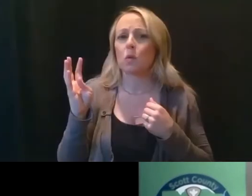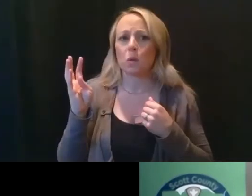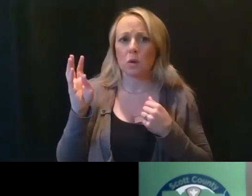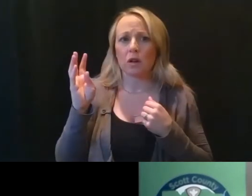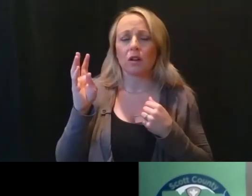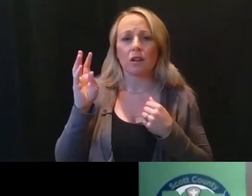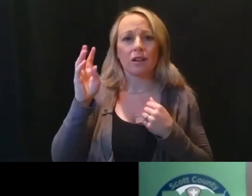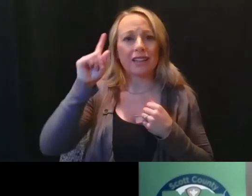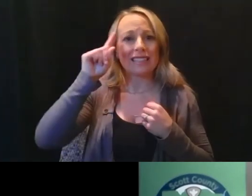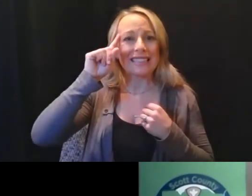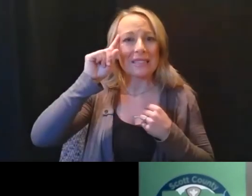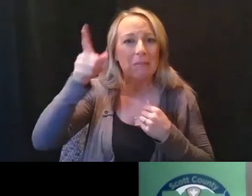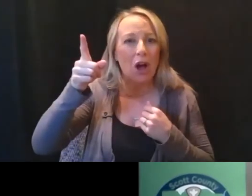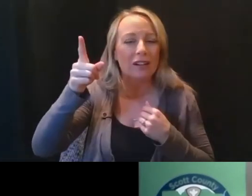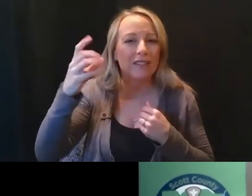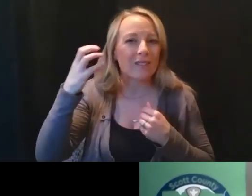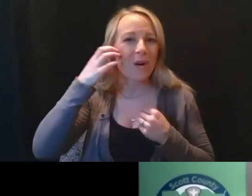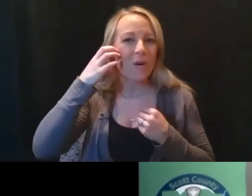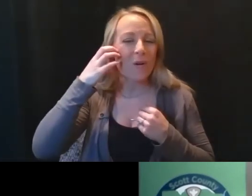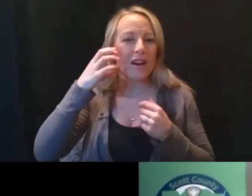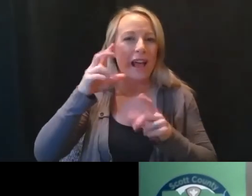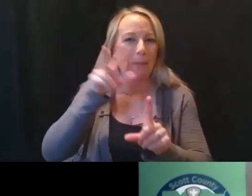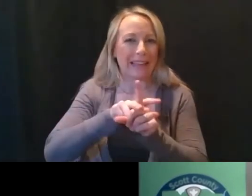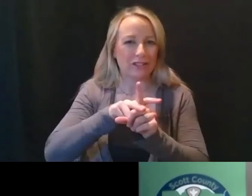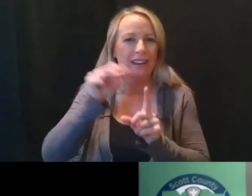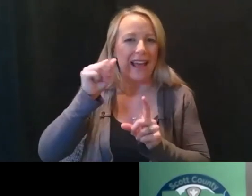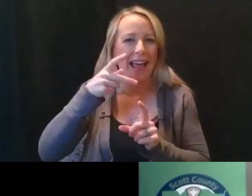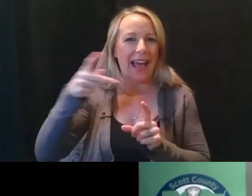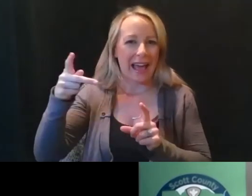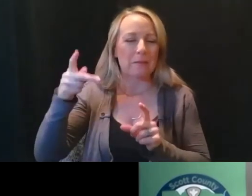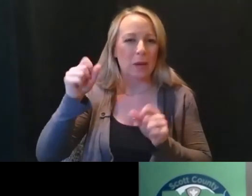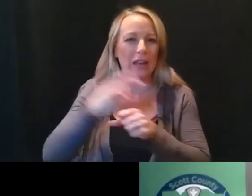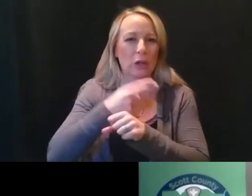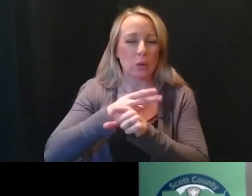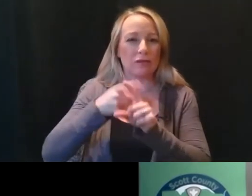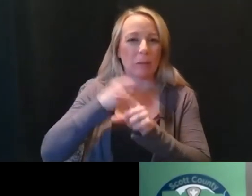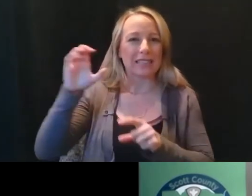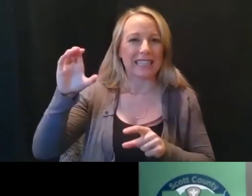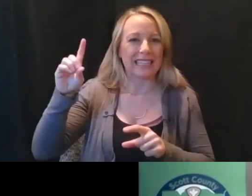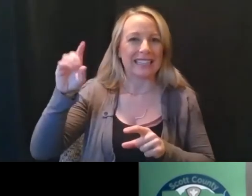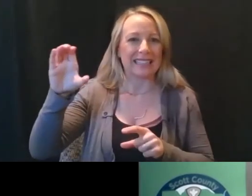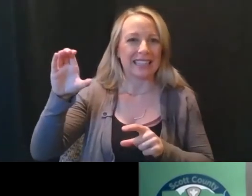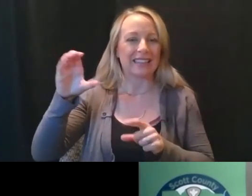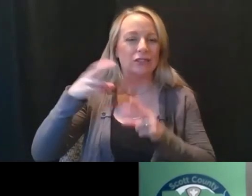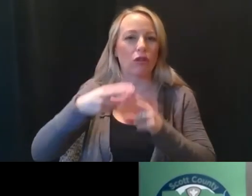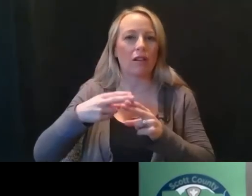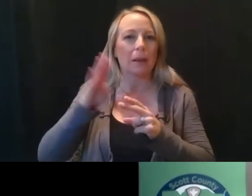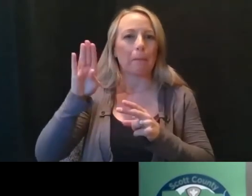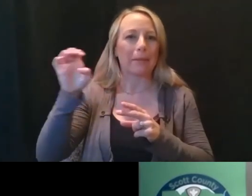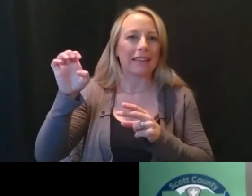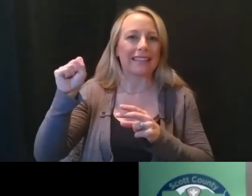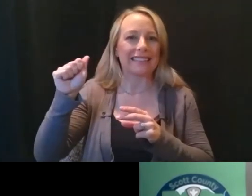smartphone applications that you can use. There's one from the CDC. It's free. It's called Be Safe.